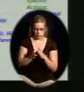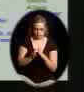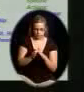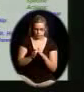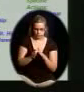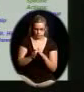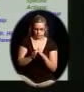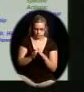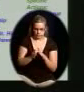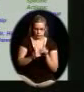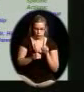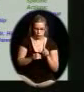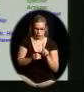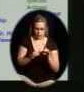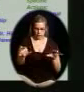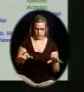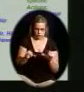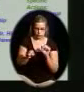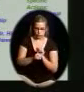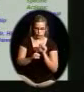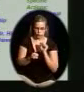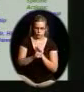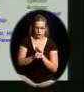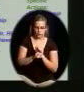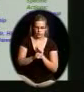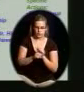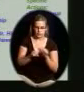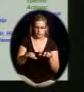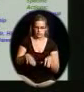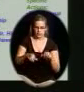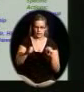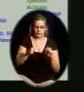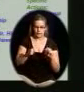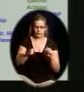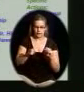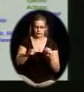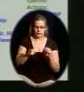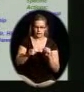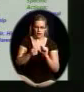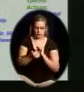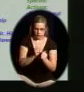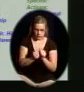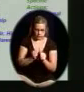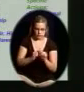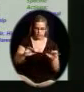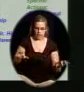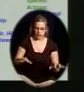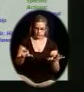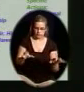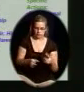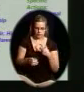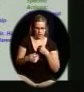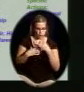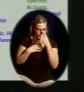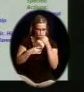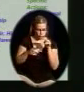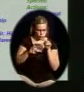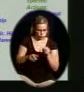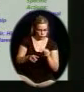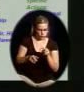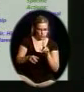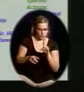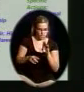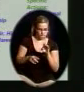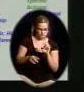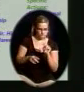know that one of our actions is working on actually tagging athletics and activities. I was interested in looking at some benchmark data. Very few